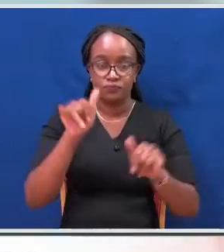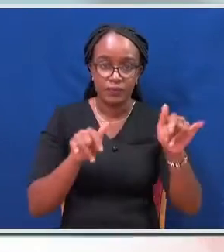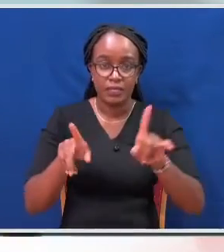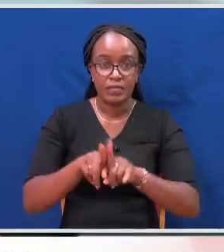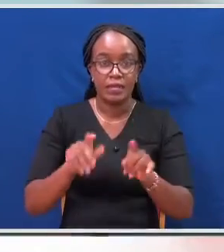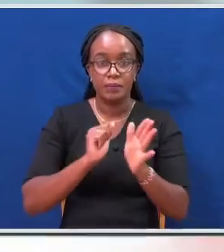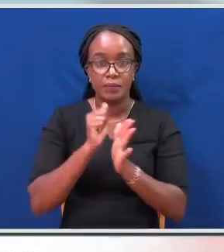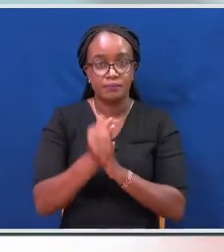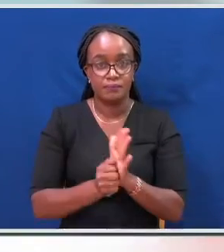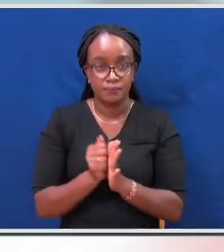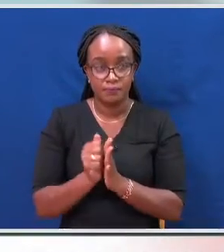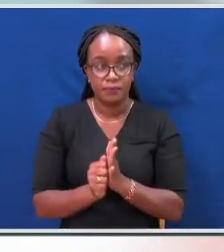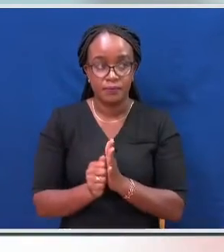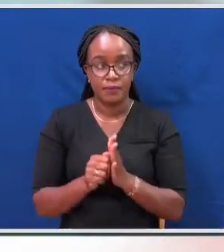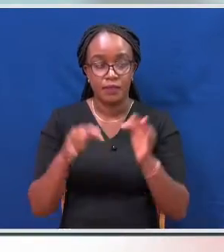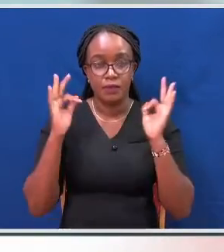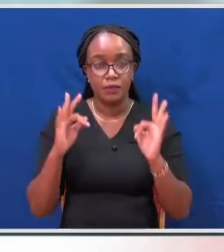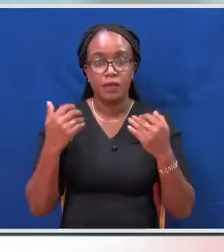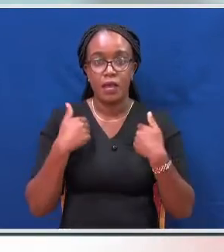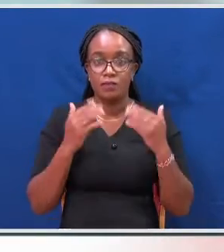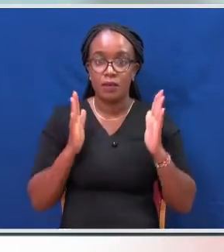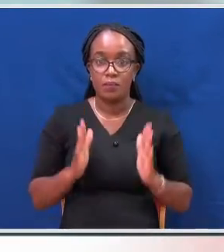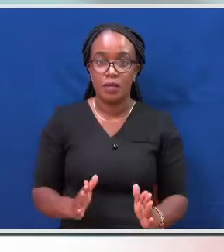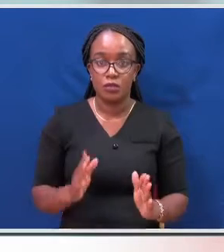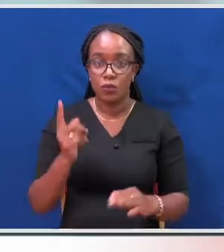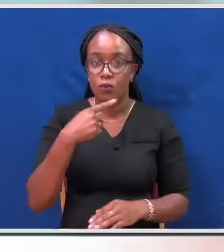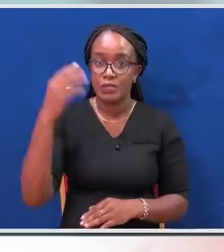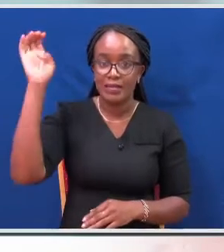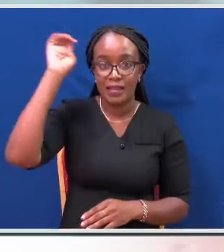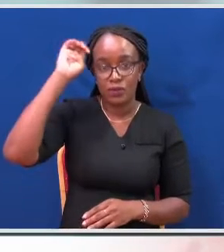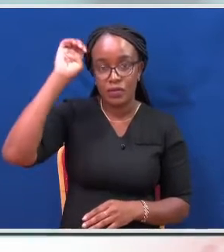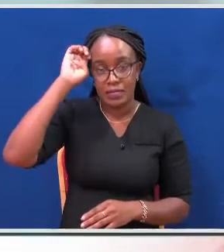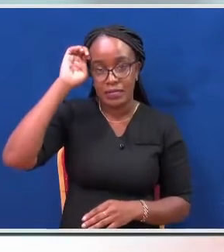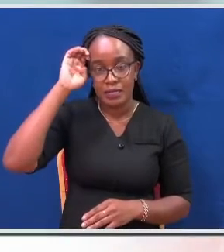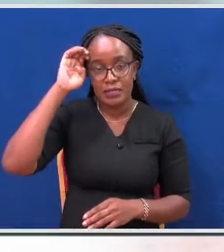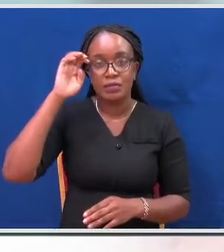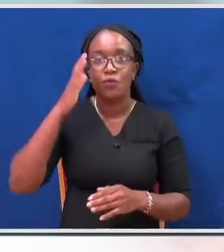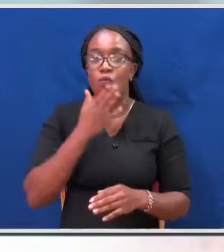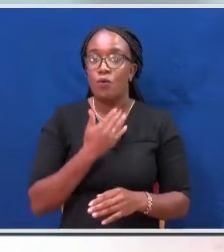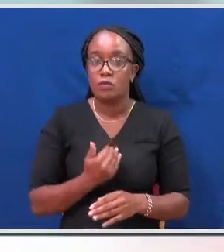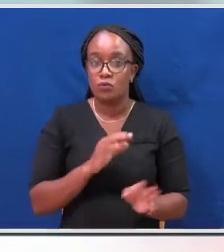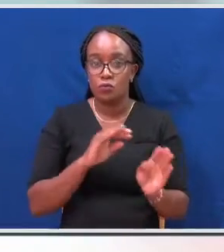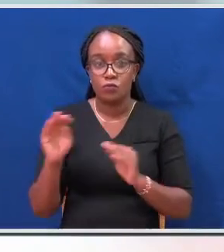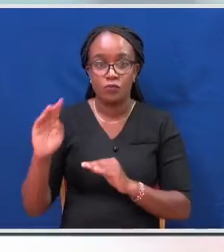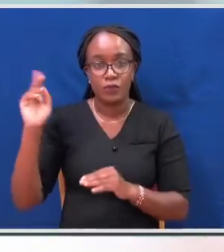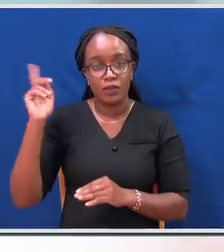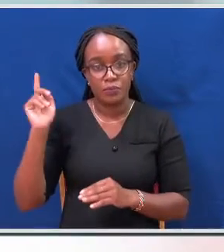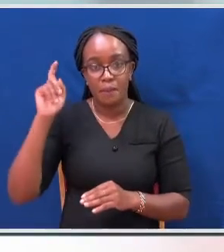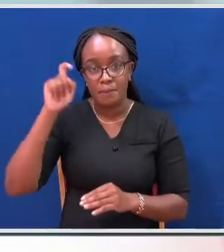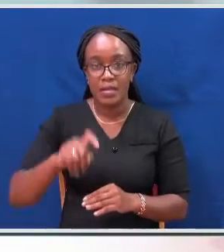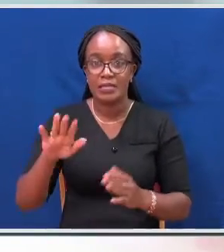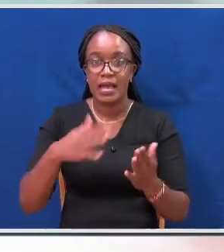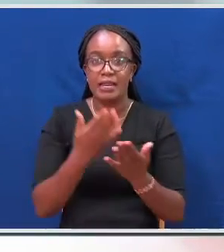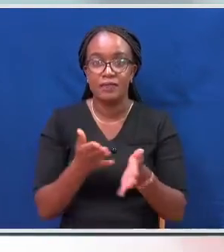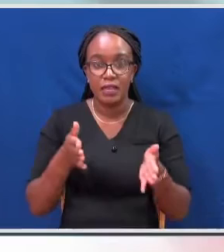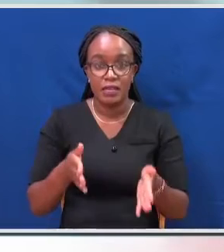And therefore, if there is somebody who is in Eldoret and wishes to move to Nairobi, he should be here by tomorrow curfew time. If anybody is in Nairobi